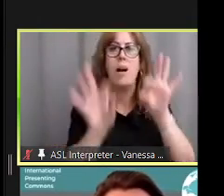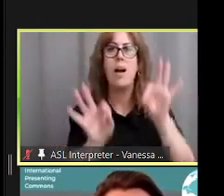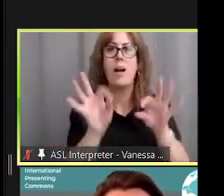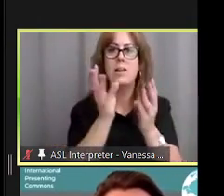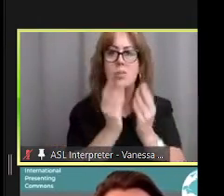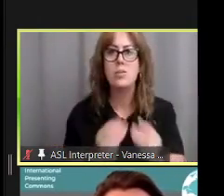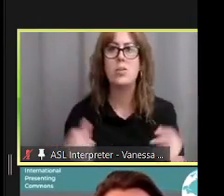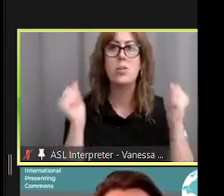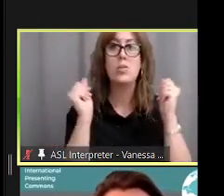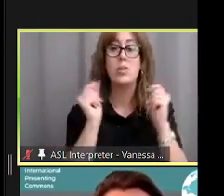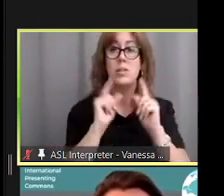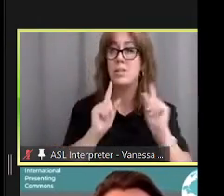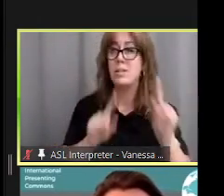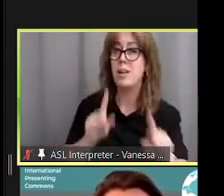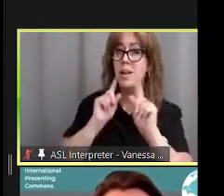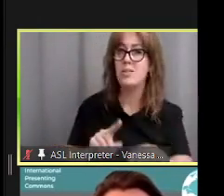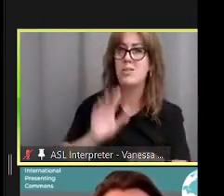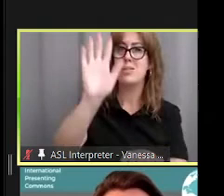more answers?